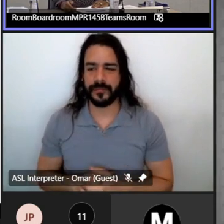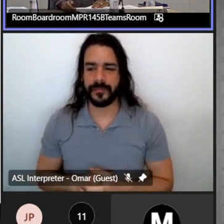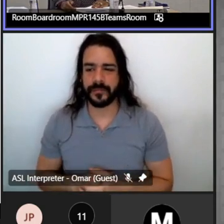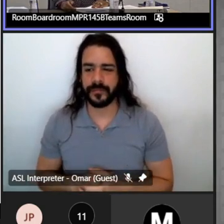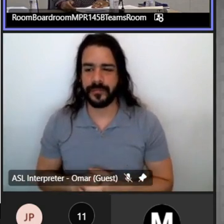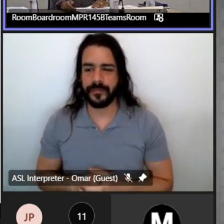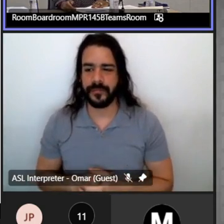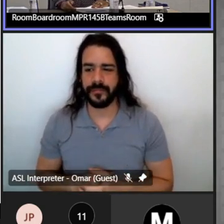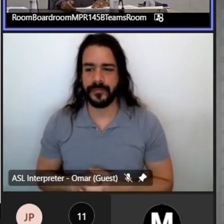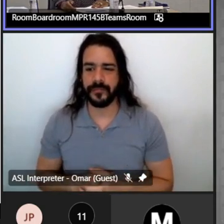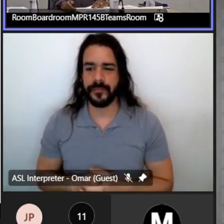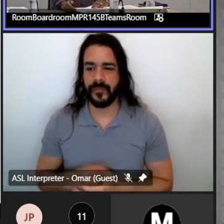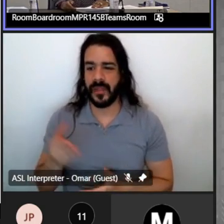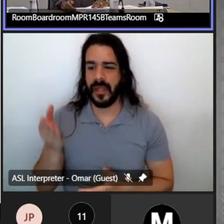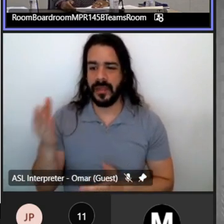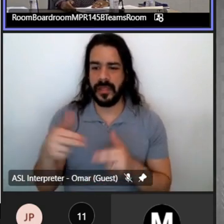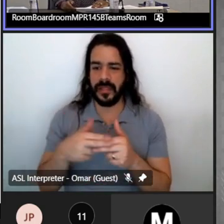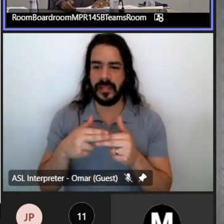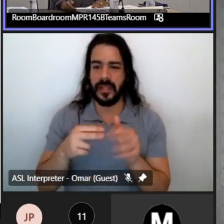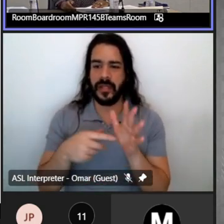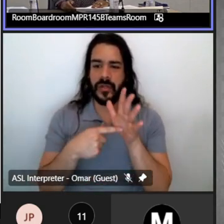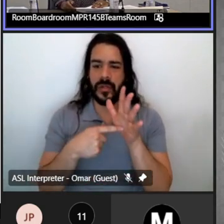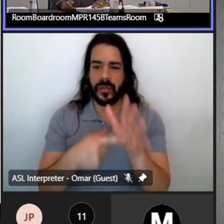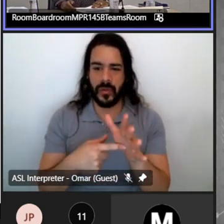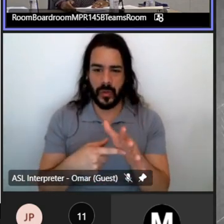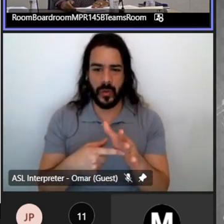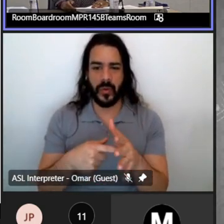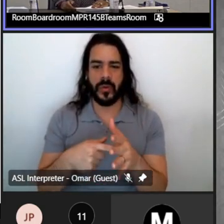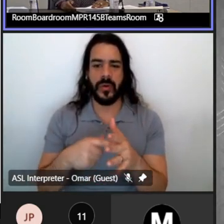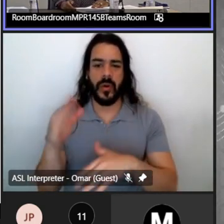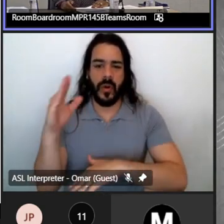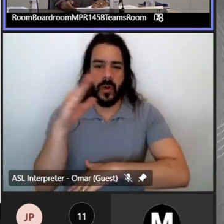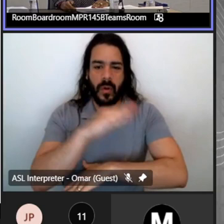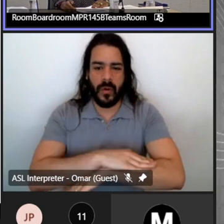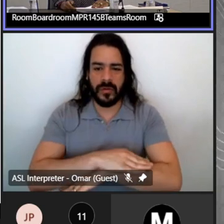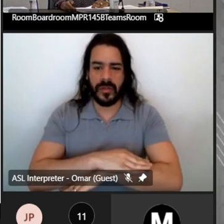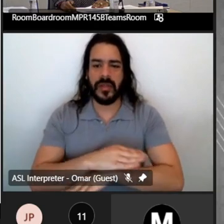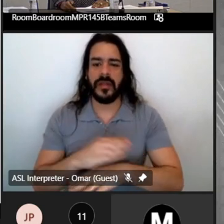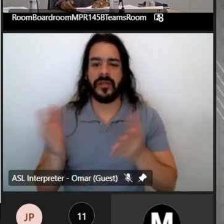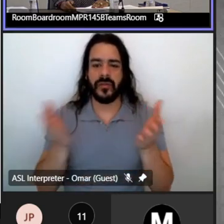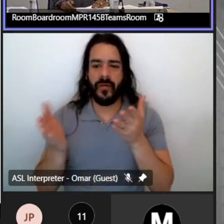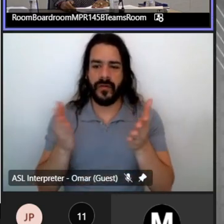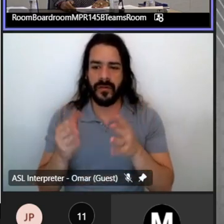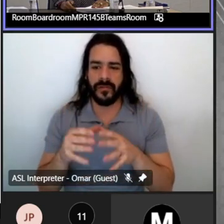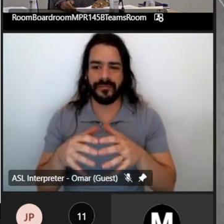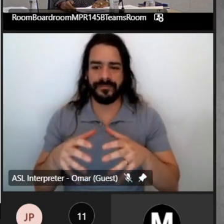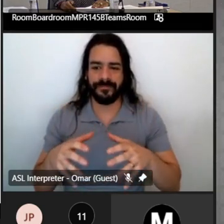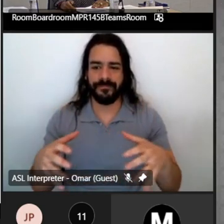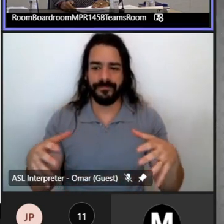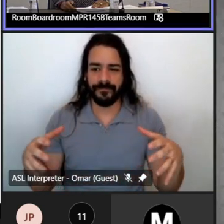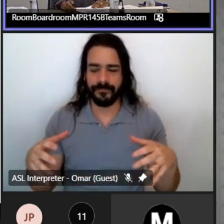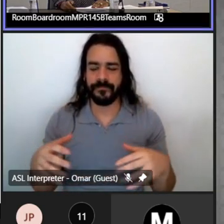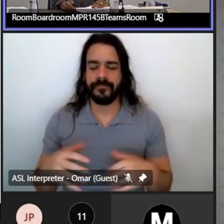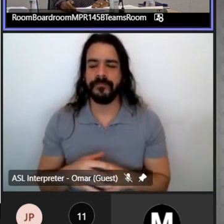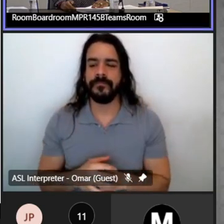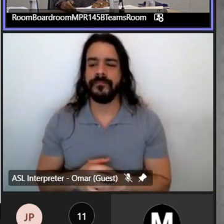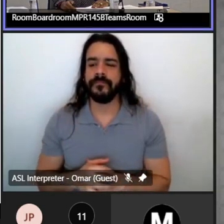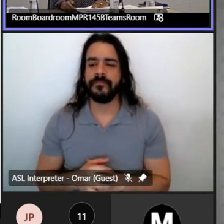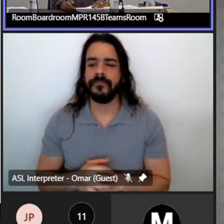On Metro Bus, this slide shows the expansion of all-day frequent service improvements to three additional